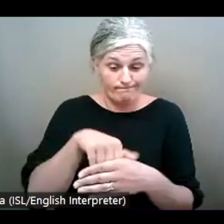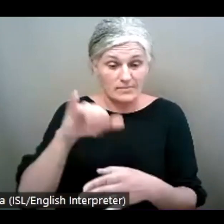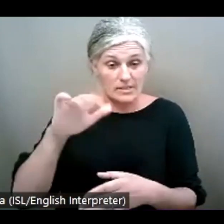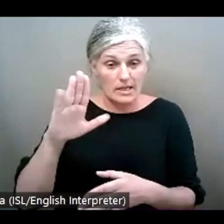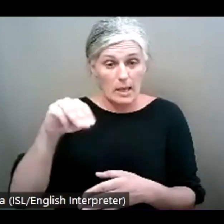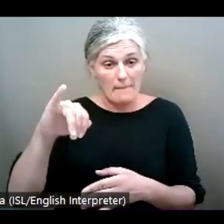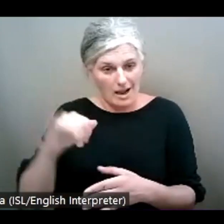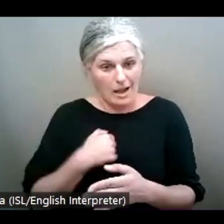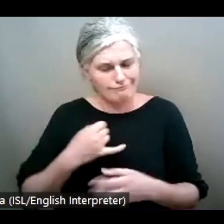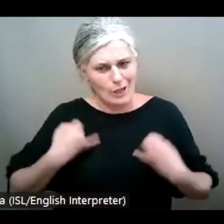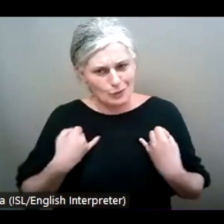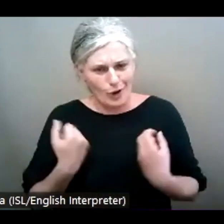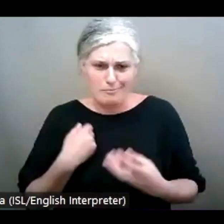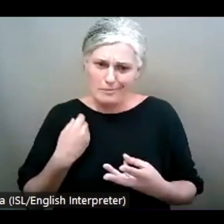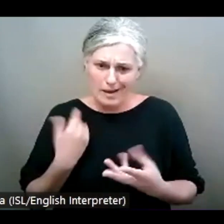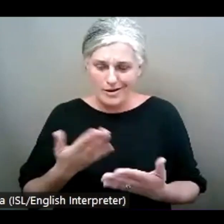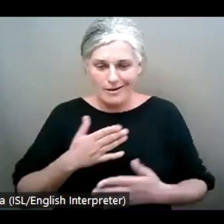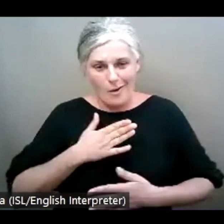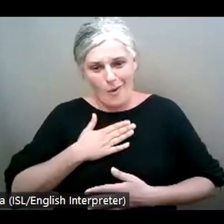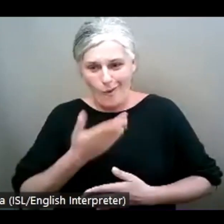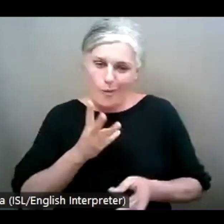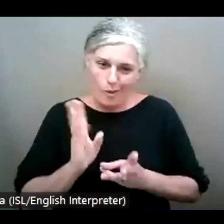doing the work. So that's my little bit of background.